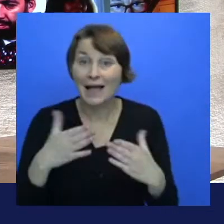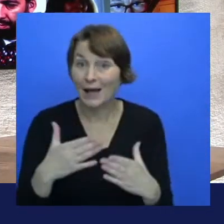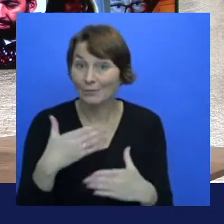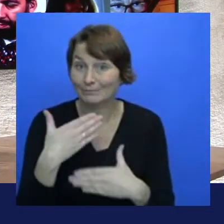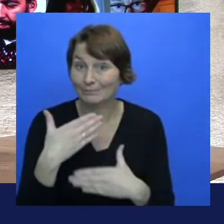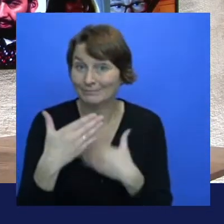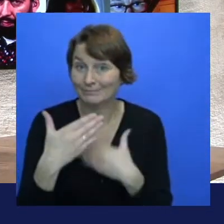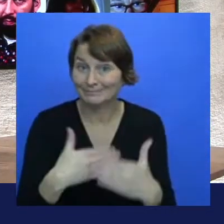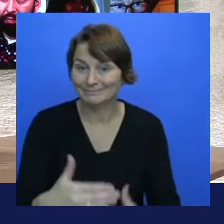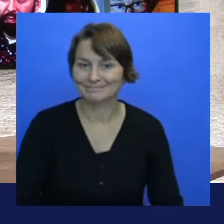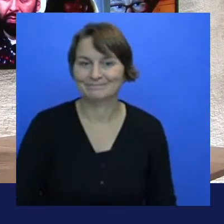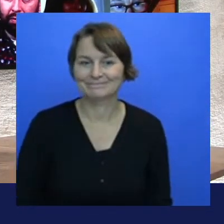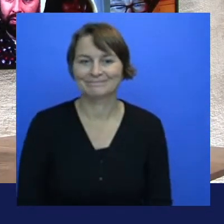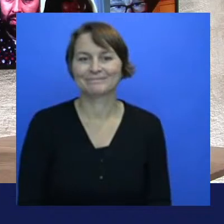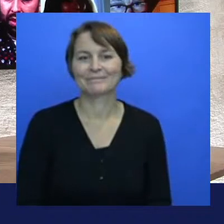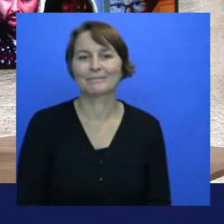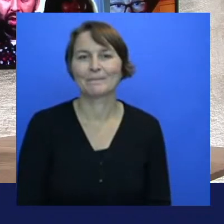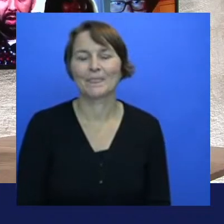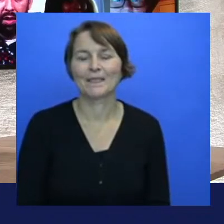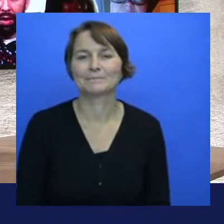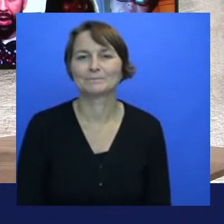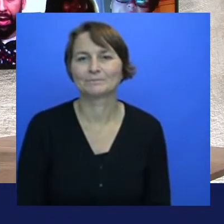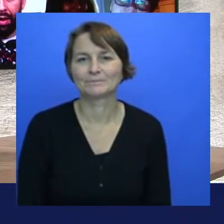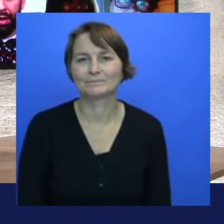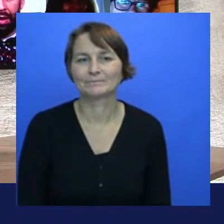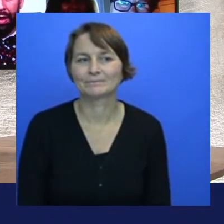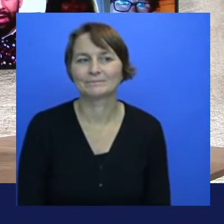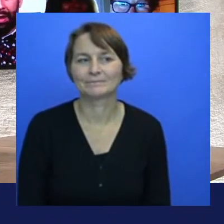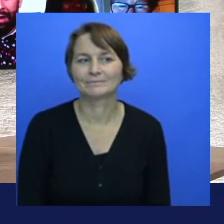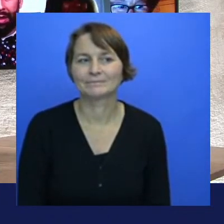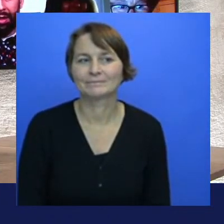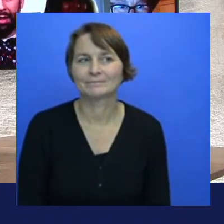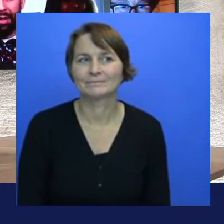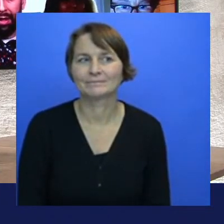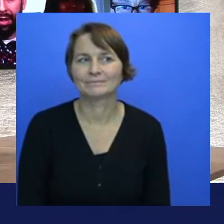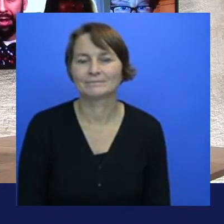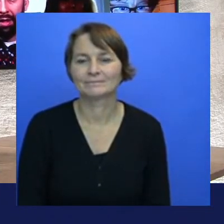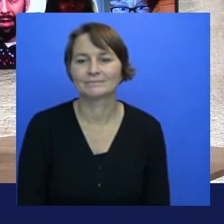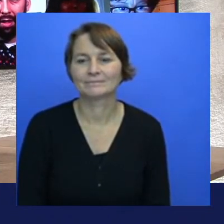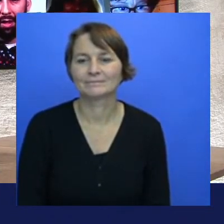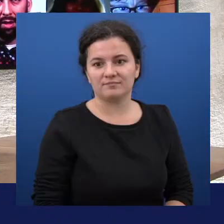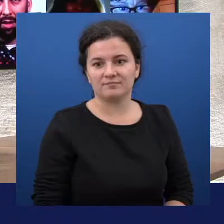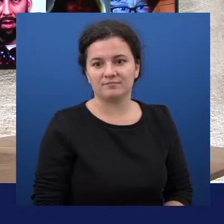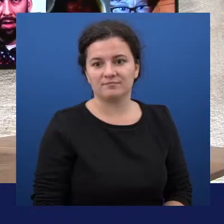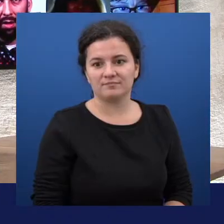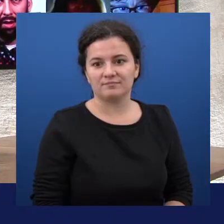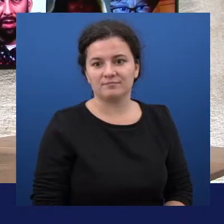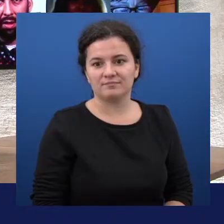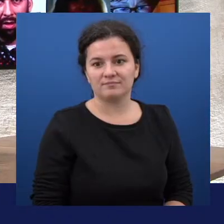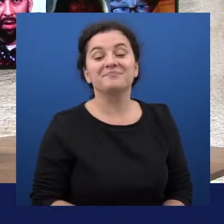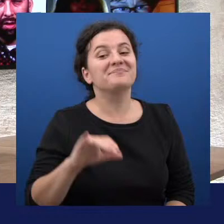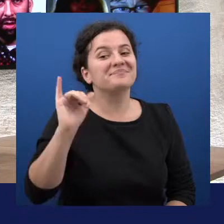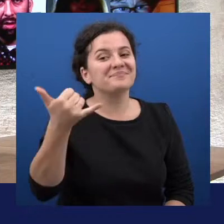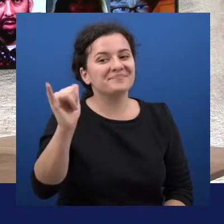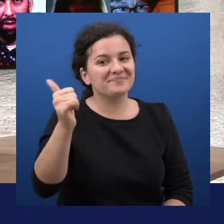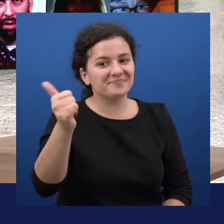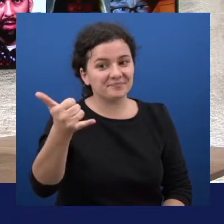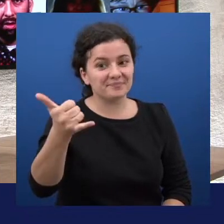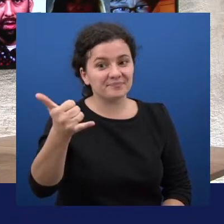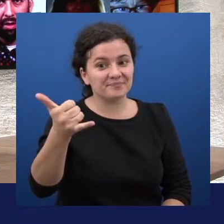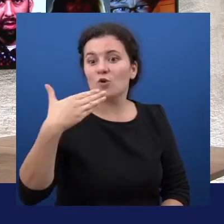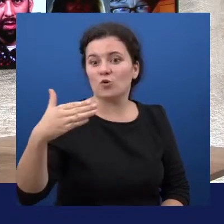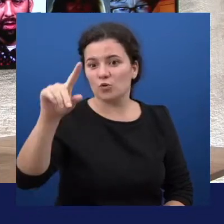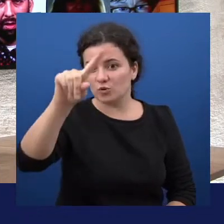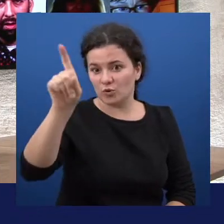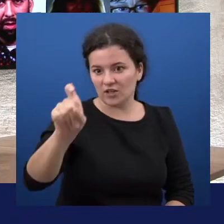Yeah, so good question. It's a brand new category of cognitive